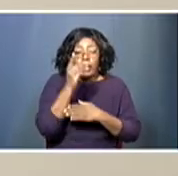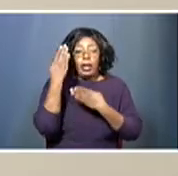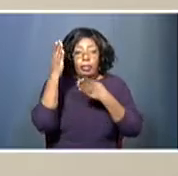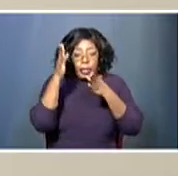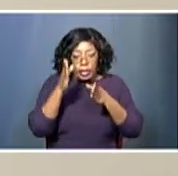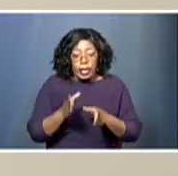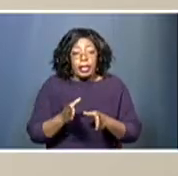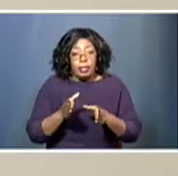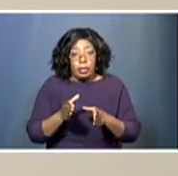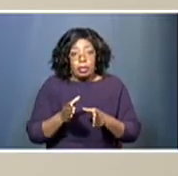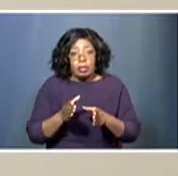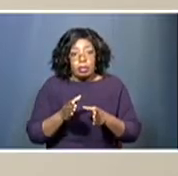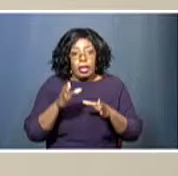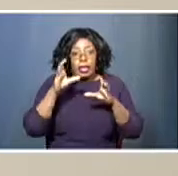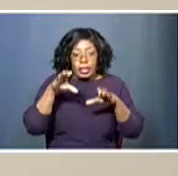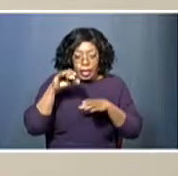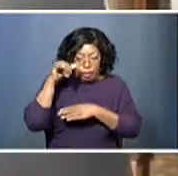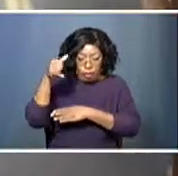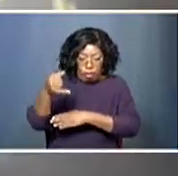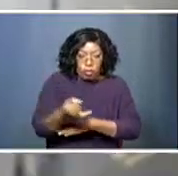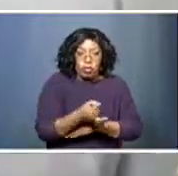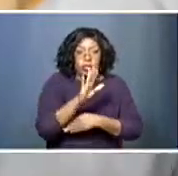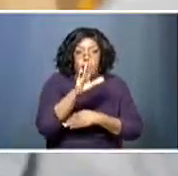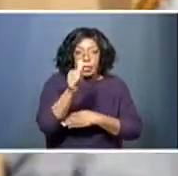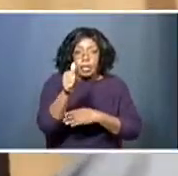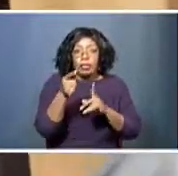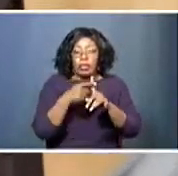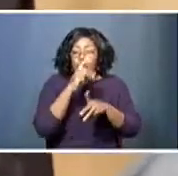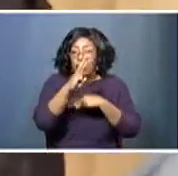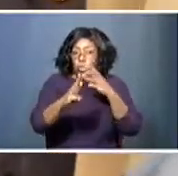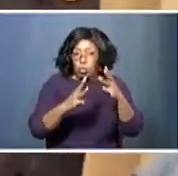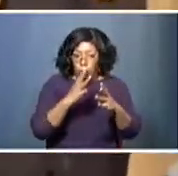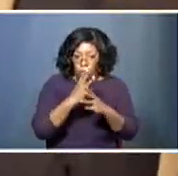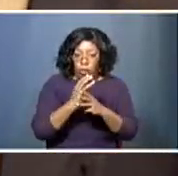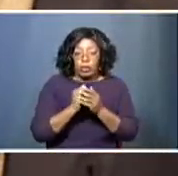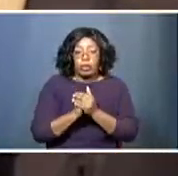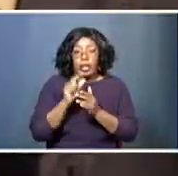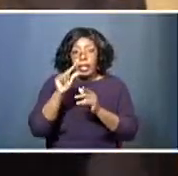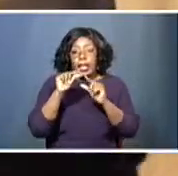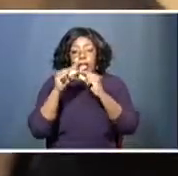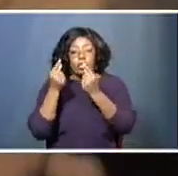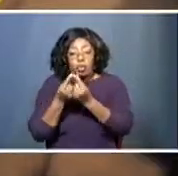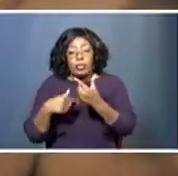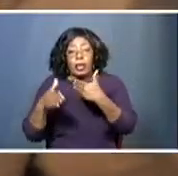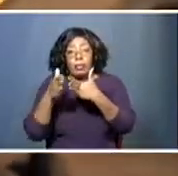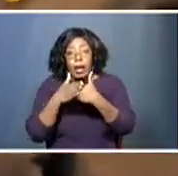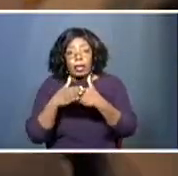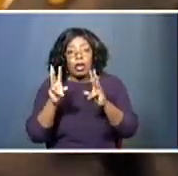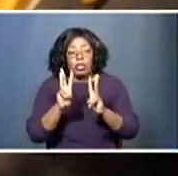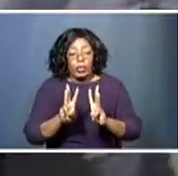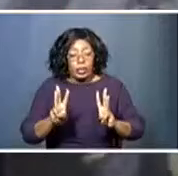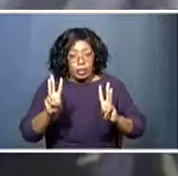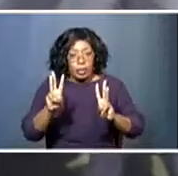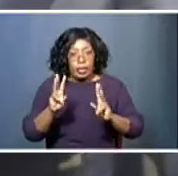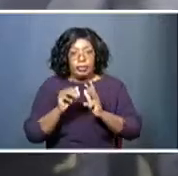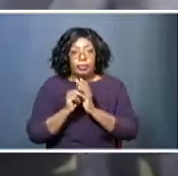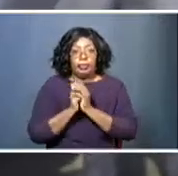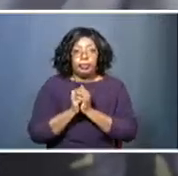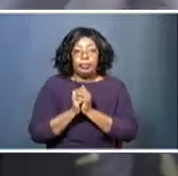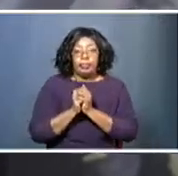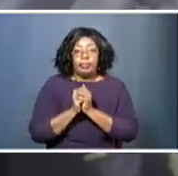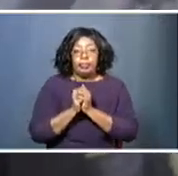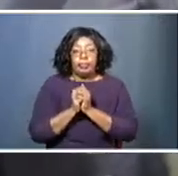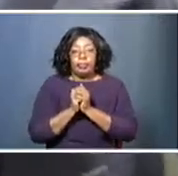Bahamians could introduce themselves to the world. The Prime Minister's delegation is due back in the capital on Wednesday.